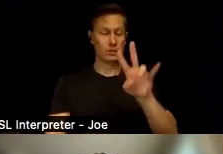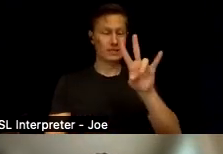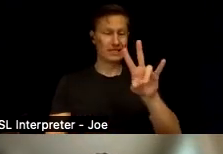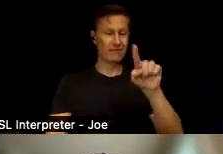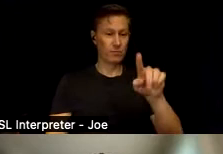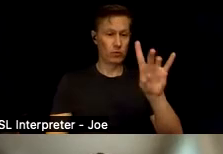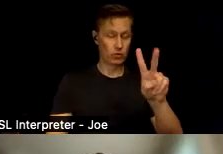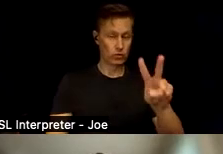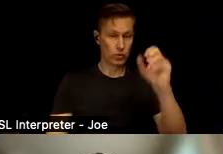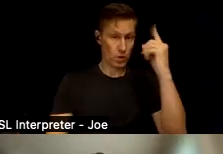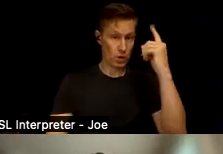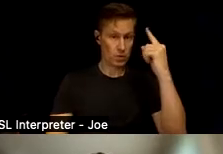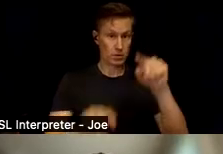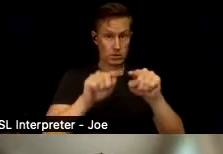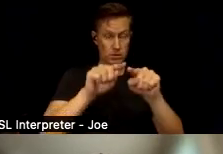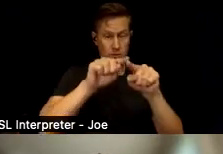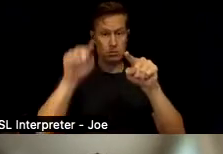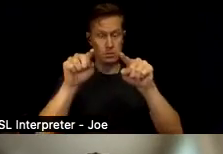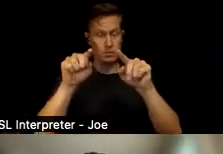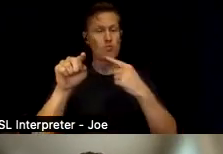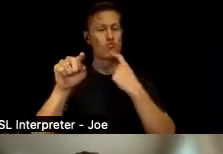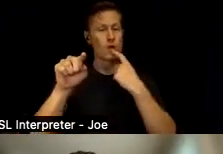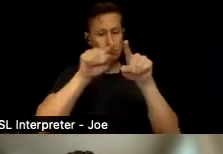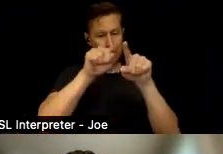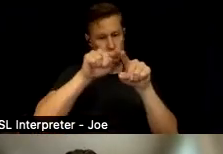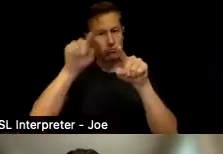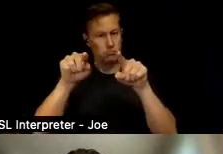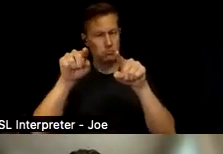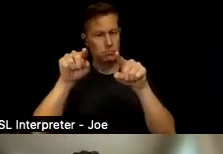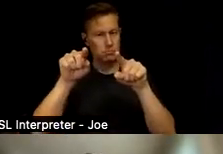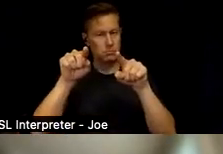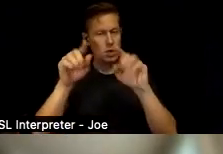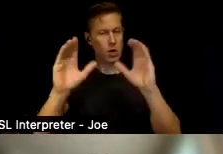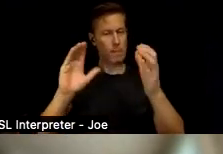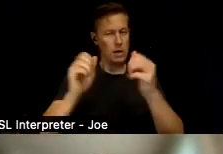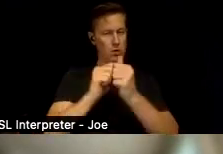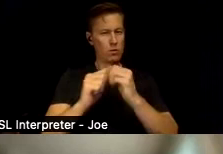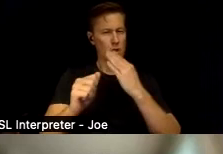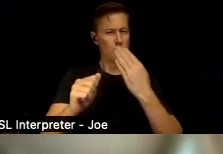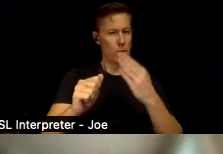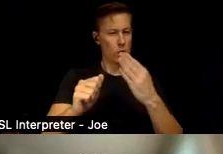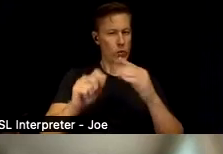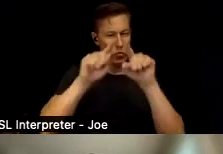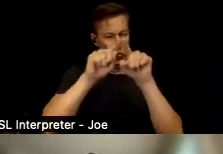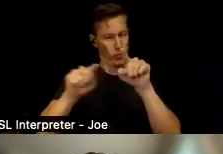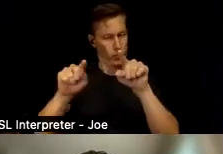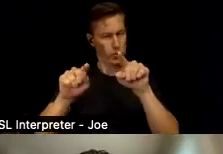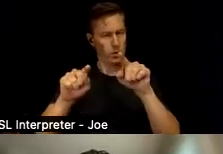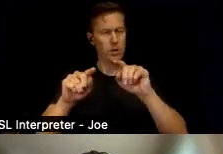on the red curve relative to the blue curve. Now that might not seem like much of a difference, but it's